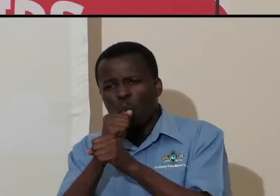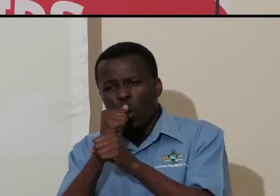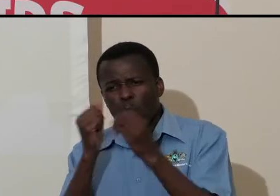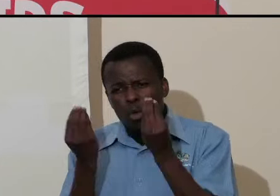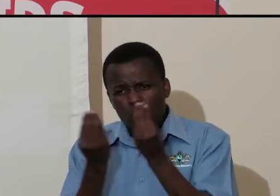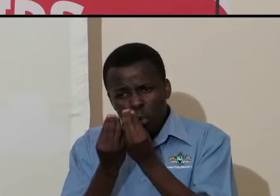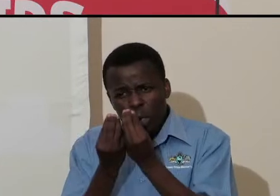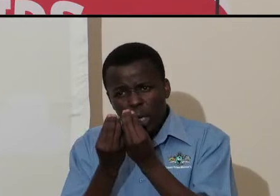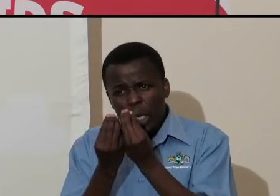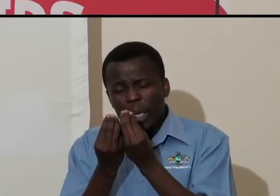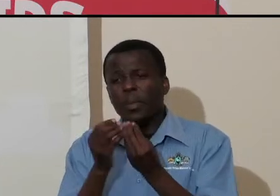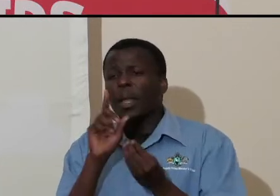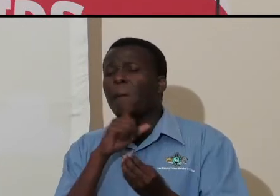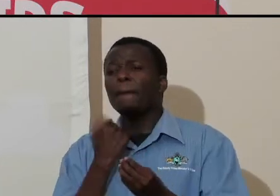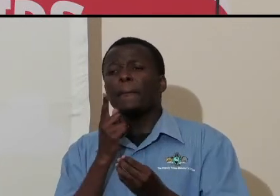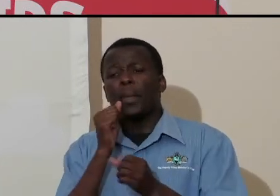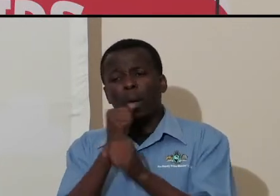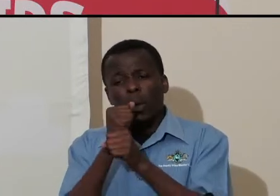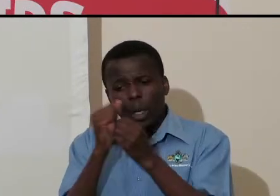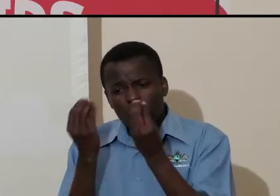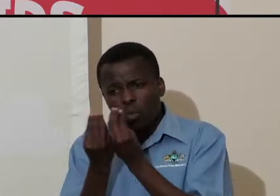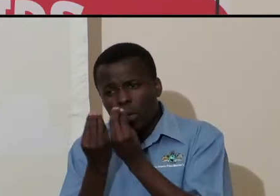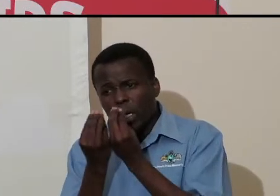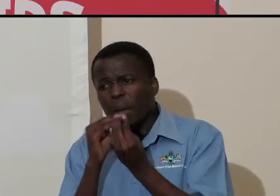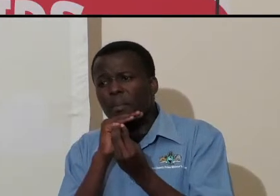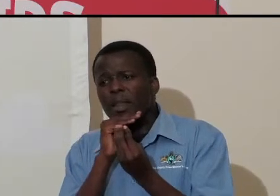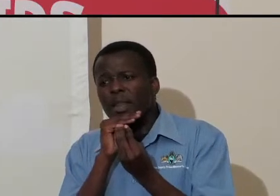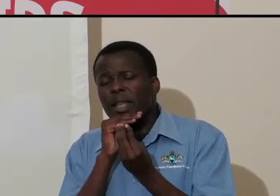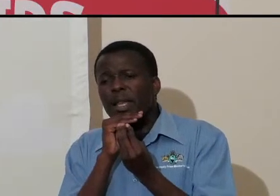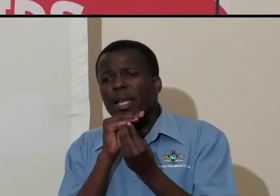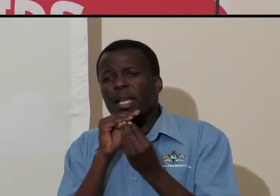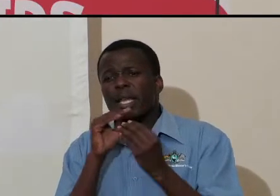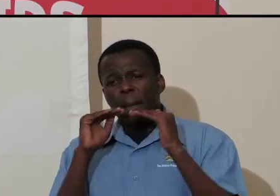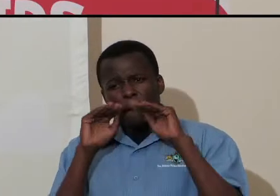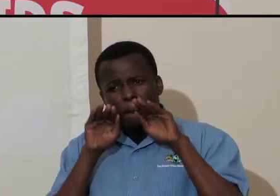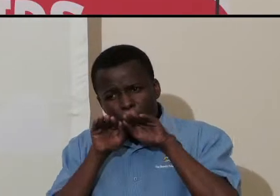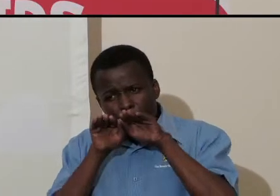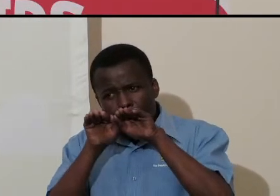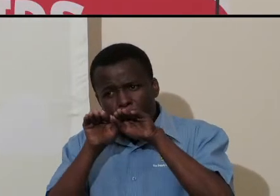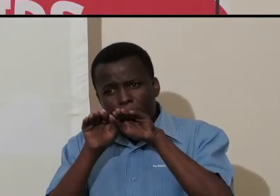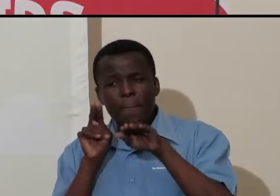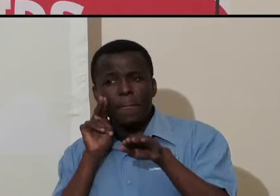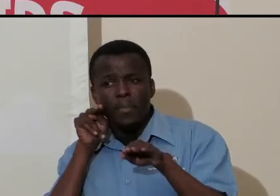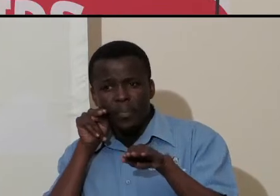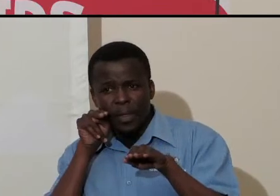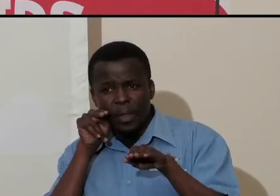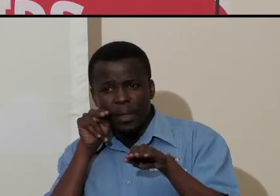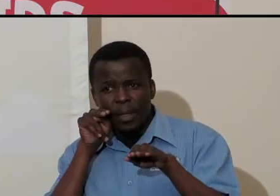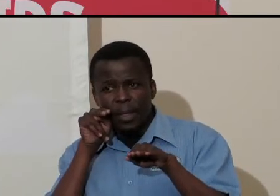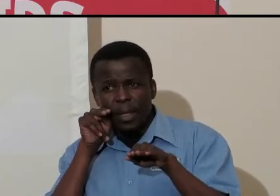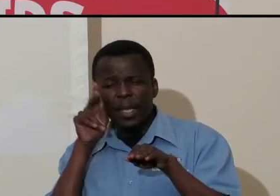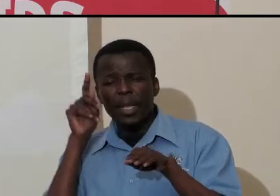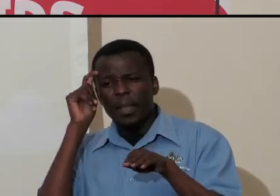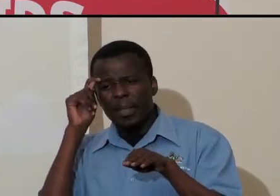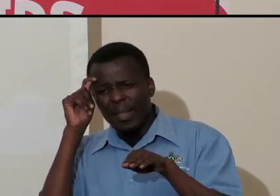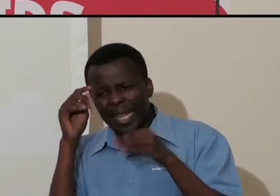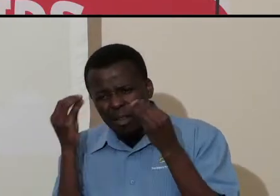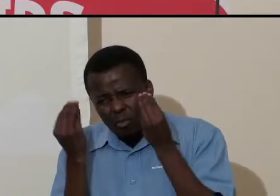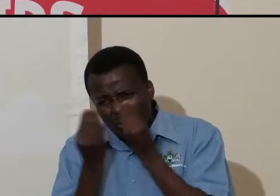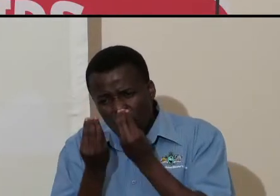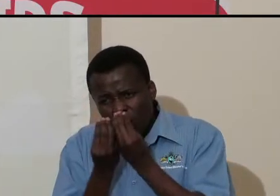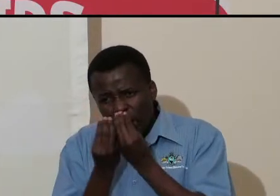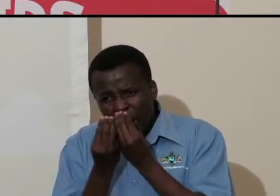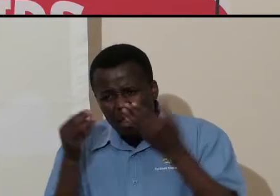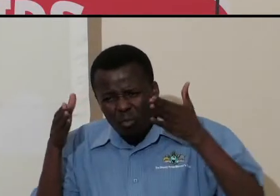inequalities. Minor adjustments and tinkering will not work in this case. We need to be focused, and